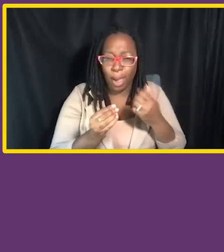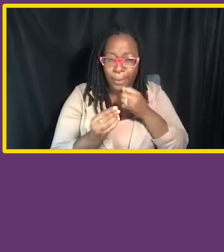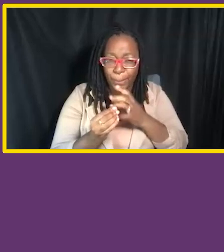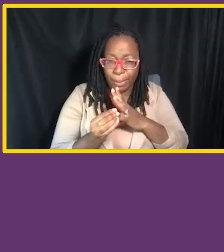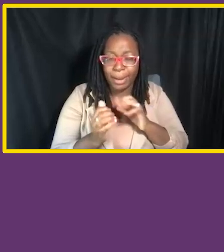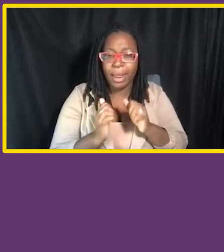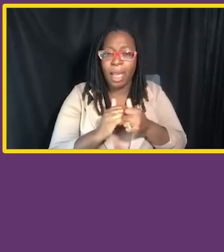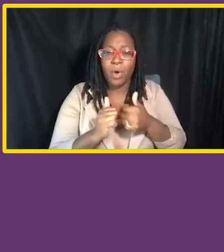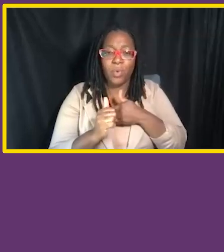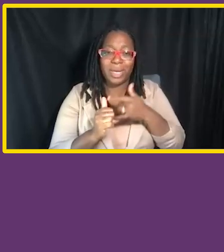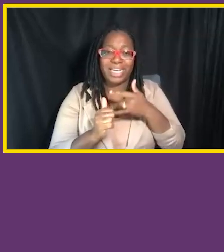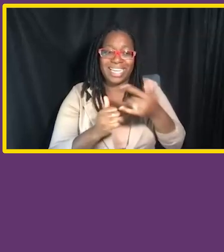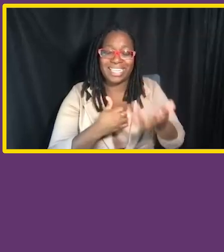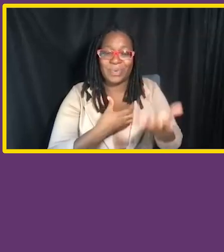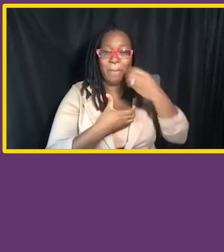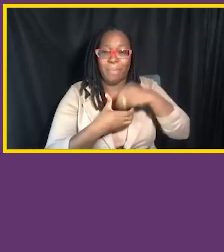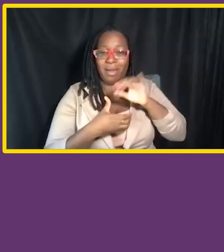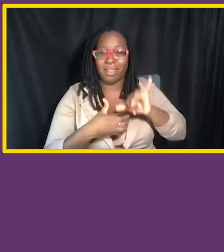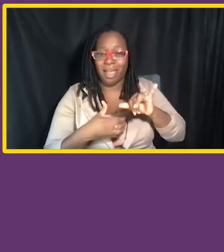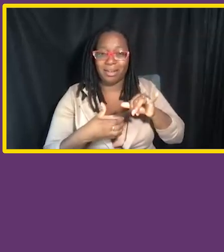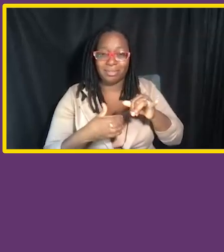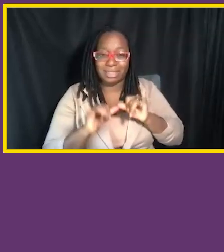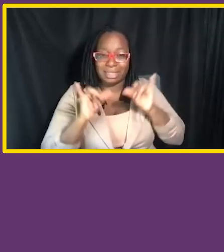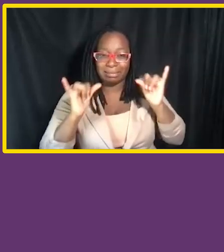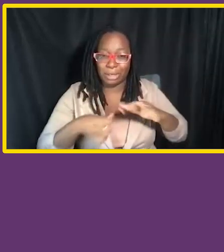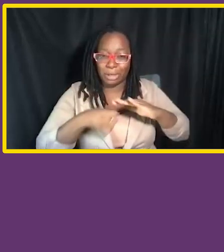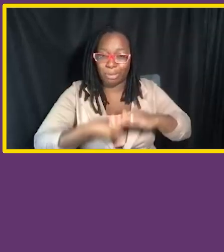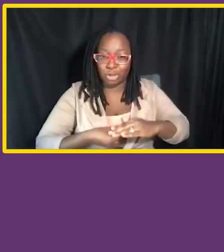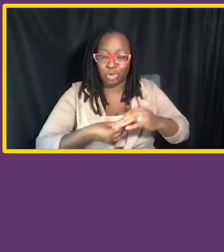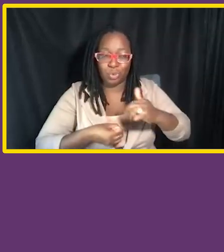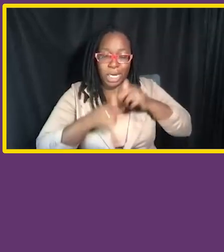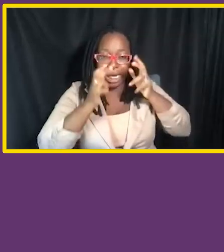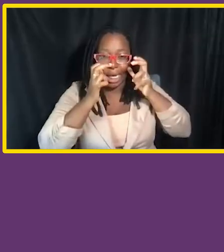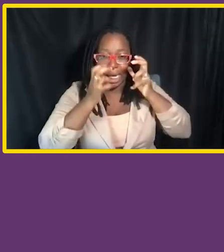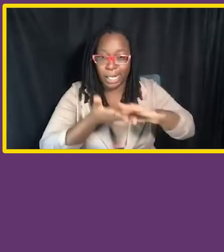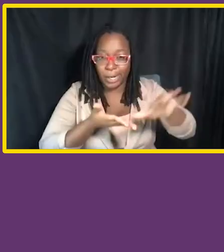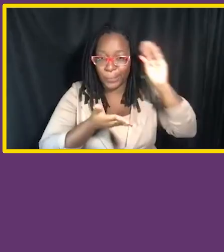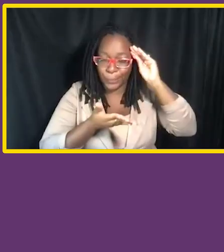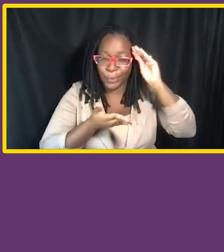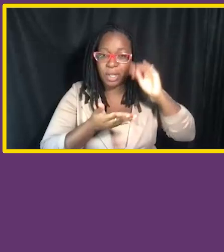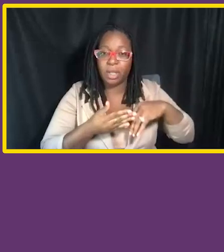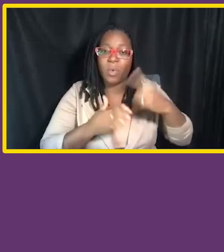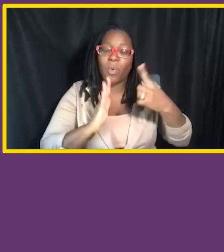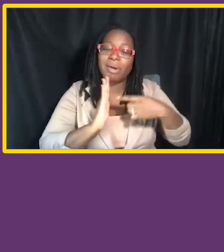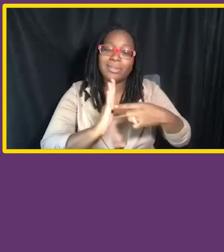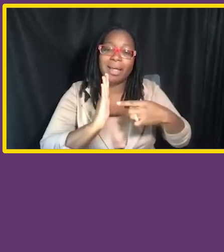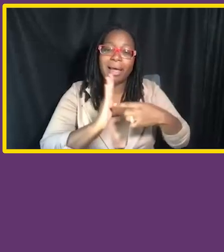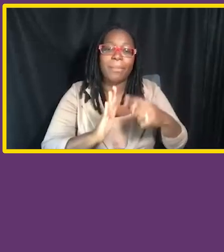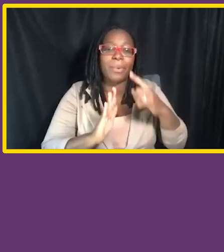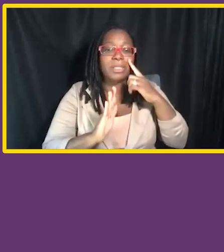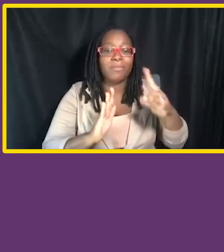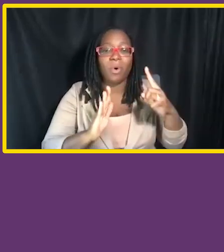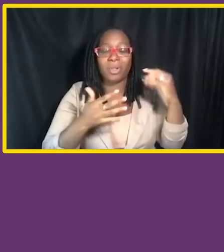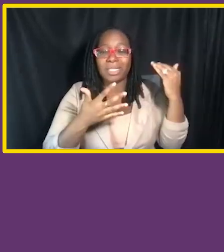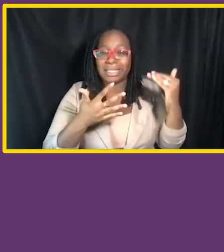this systemic oppression that we've learned. And it's just one of many examples of the lists and lists, and the lists are not